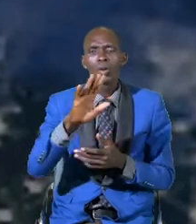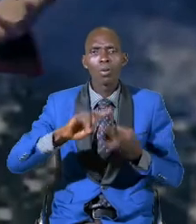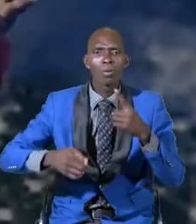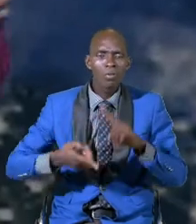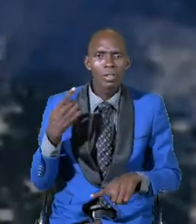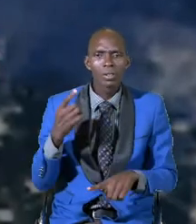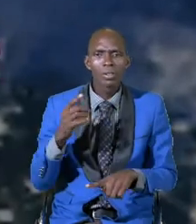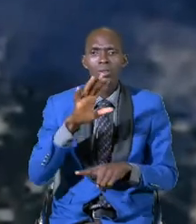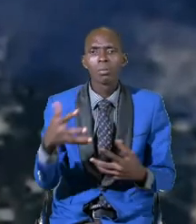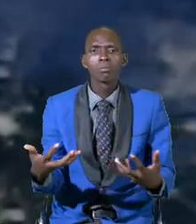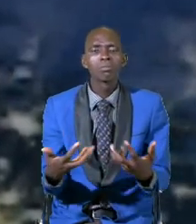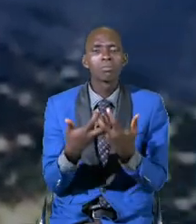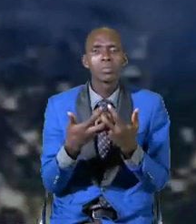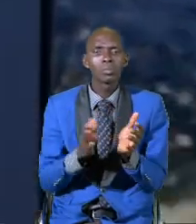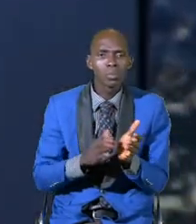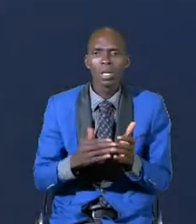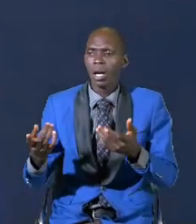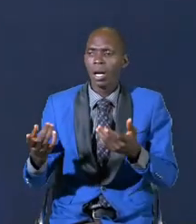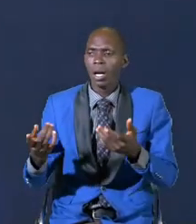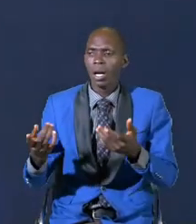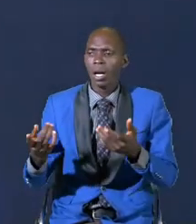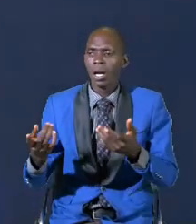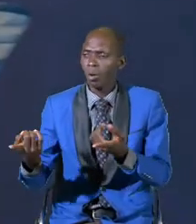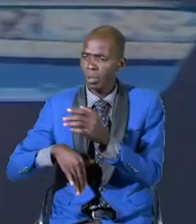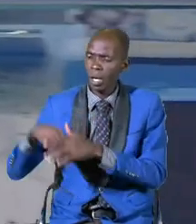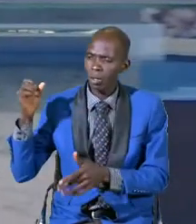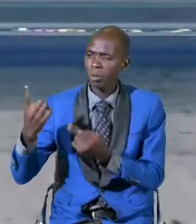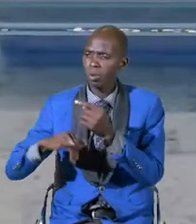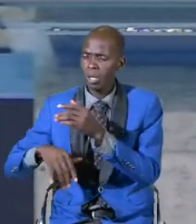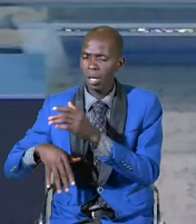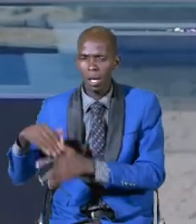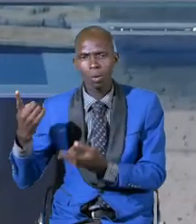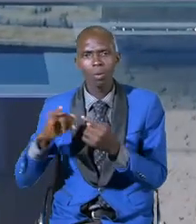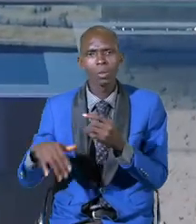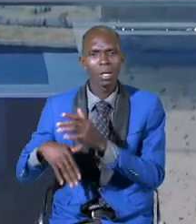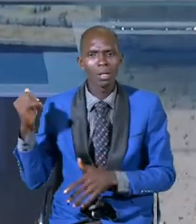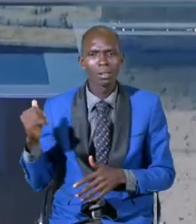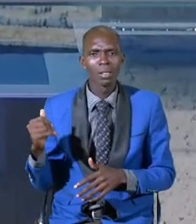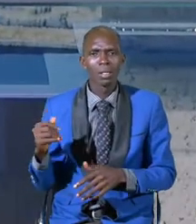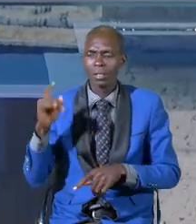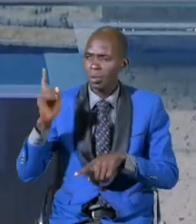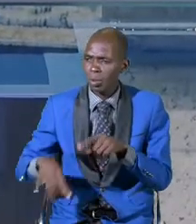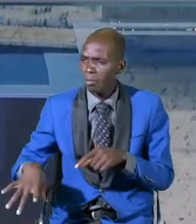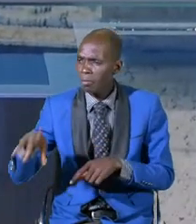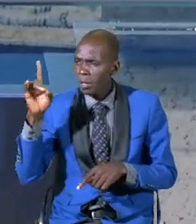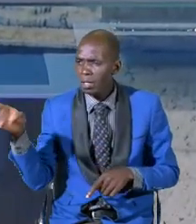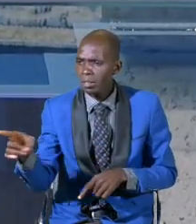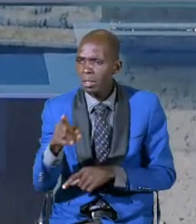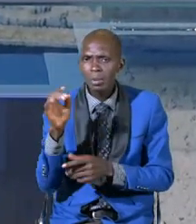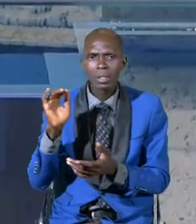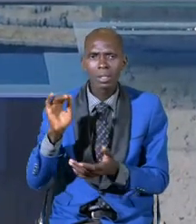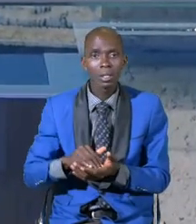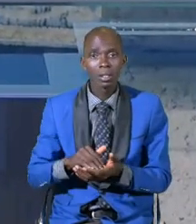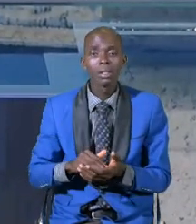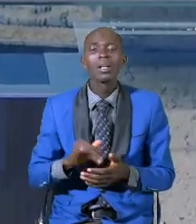mates, other people, they cop out, they cop out, they cop out. I cannot find them again. I'm going to